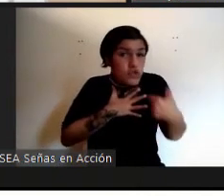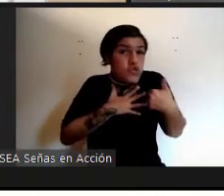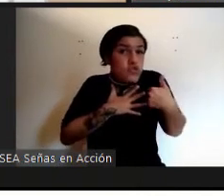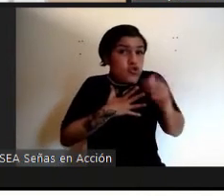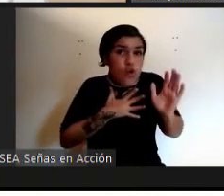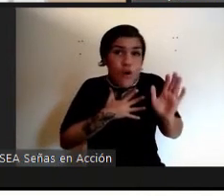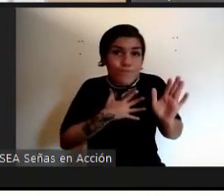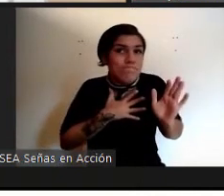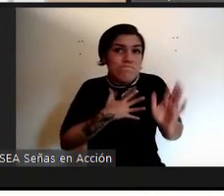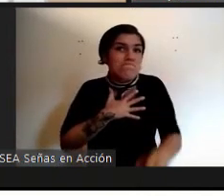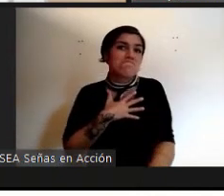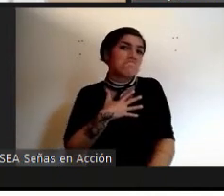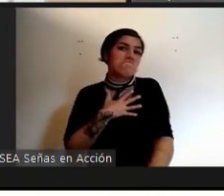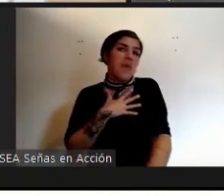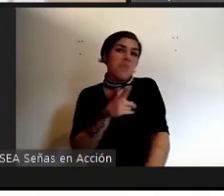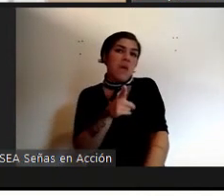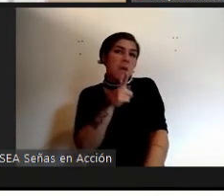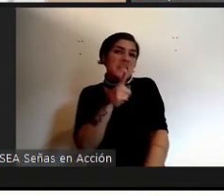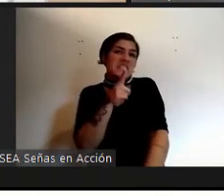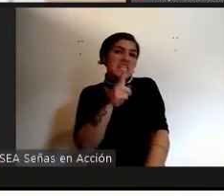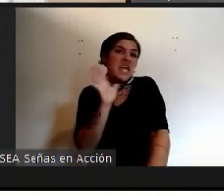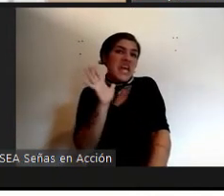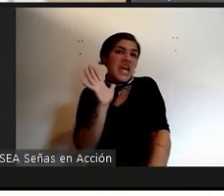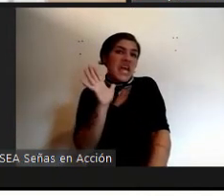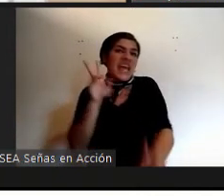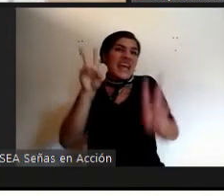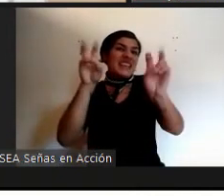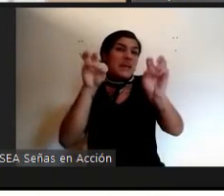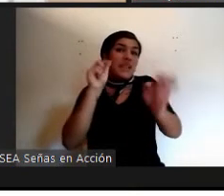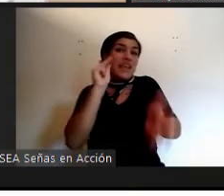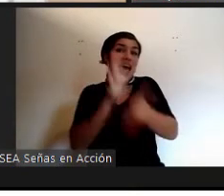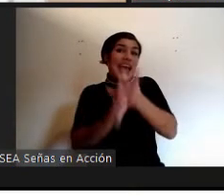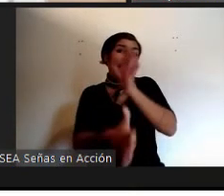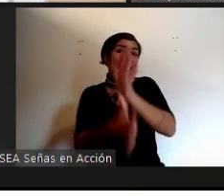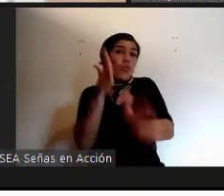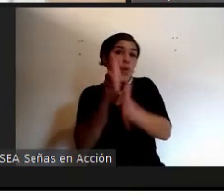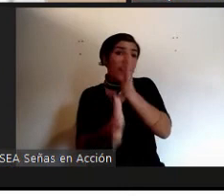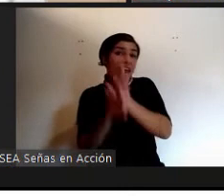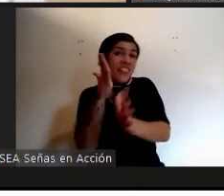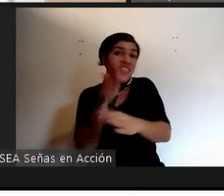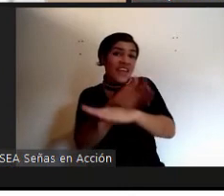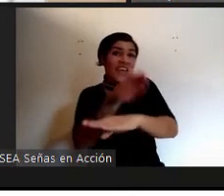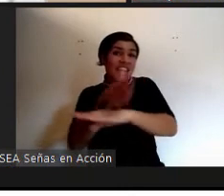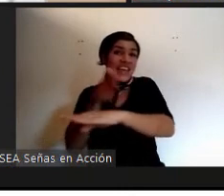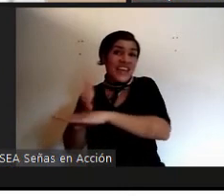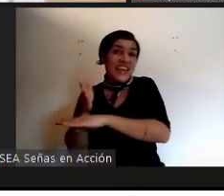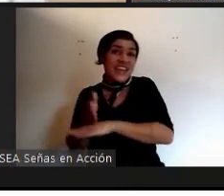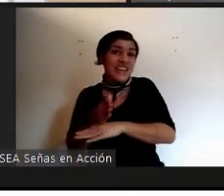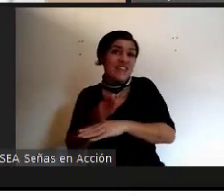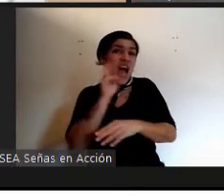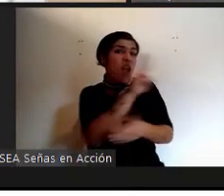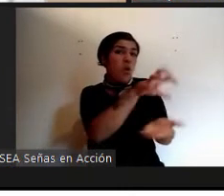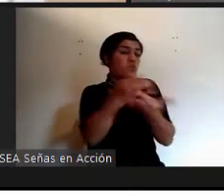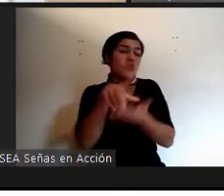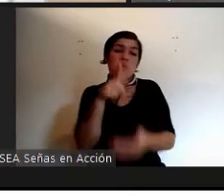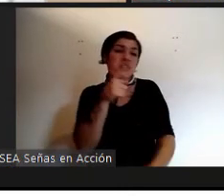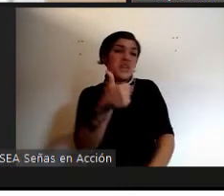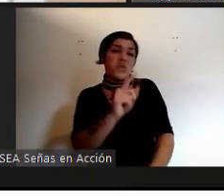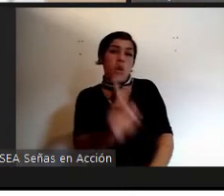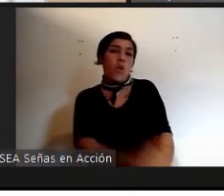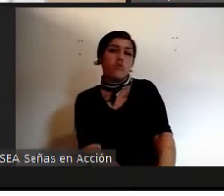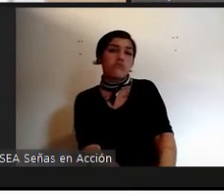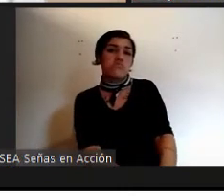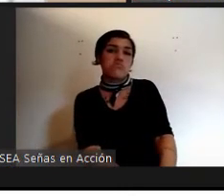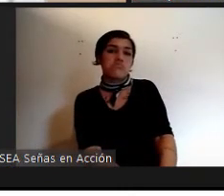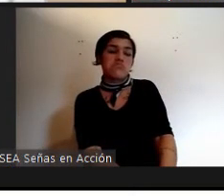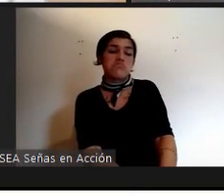not convinced of how valuable free access to museums can prove to be, not because I think that people